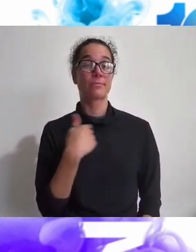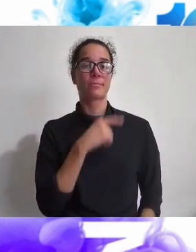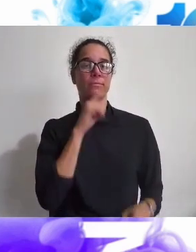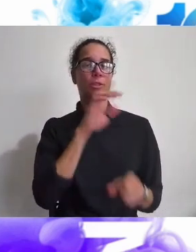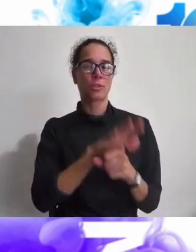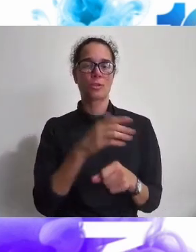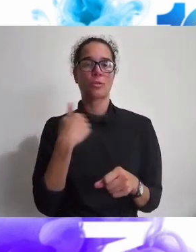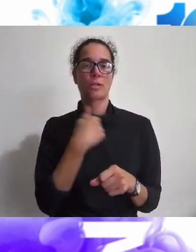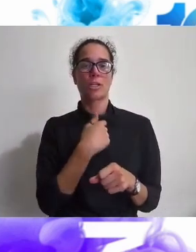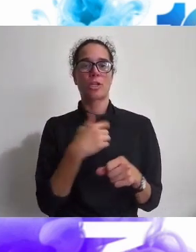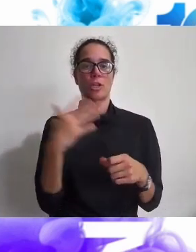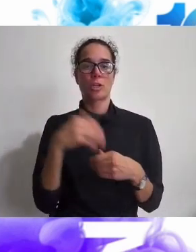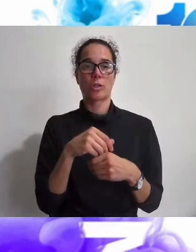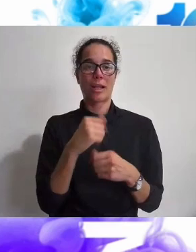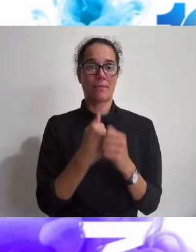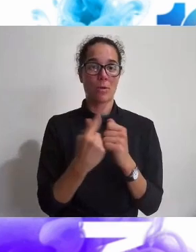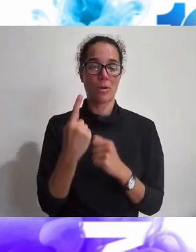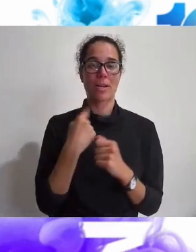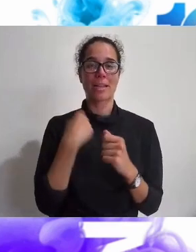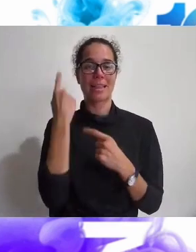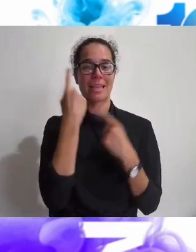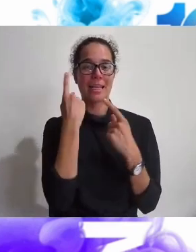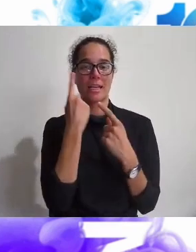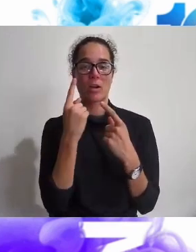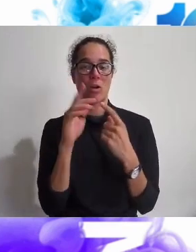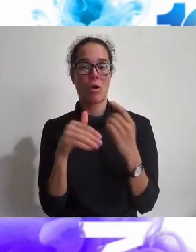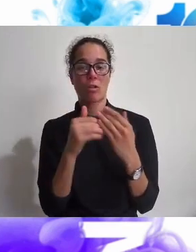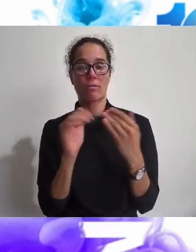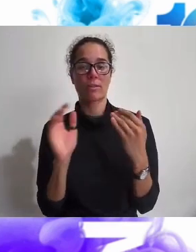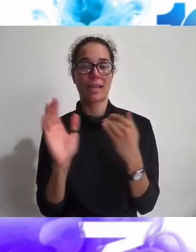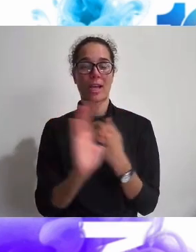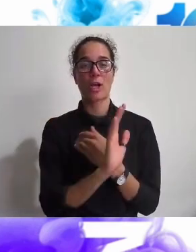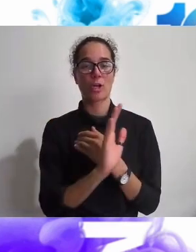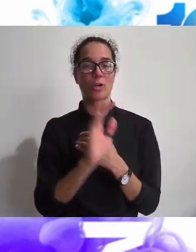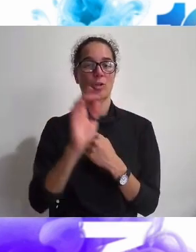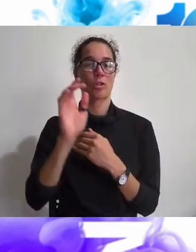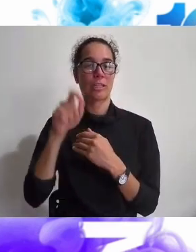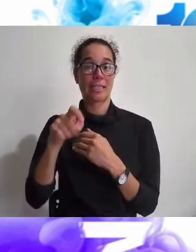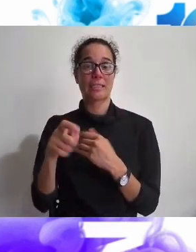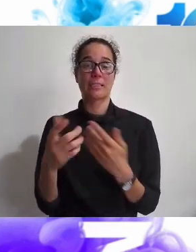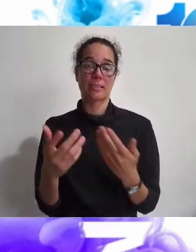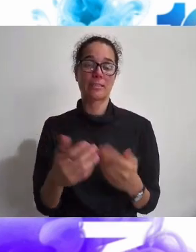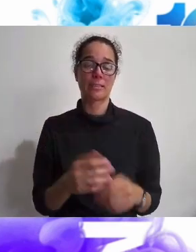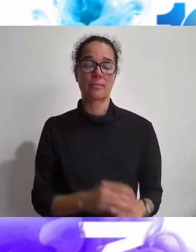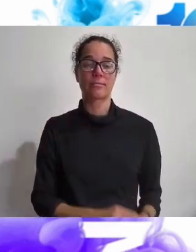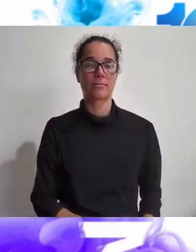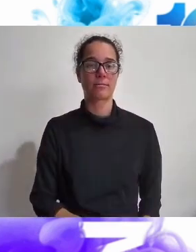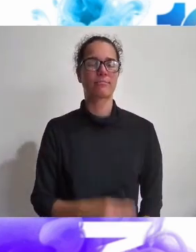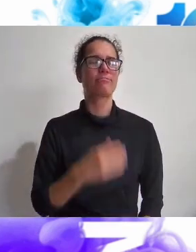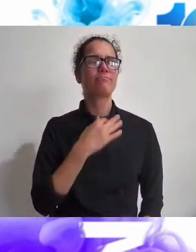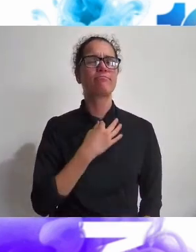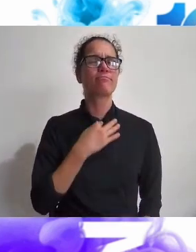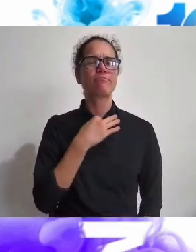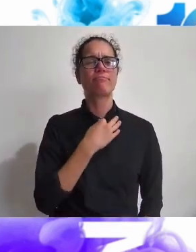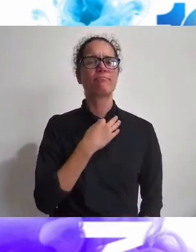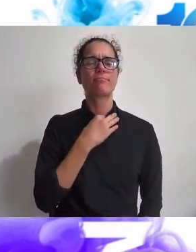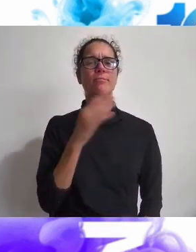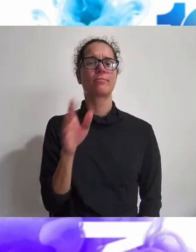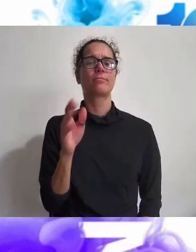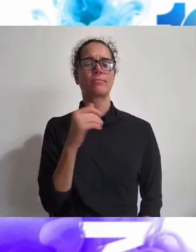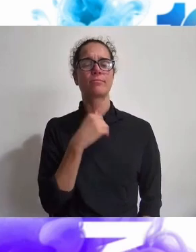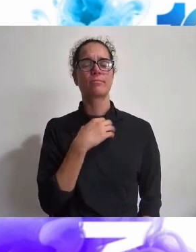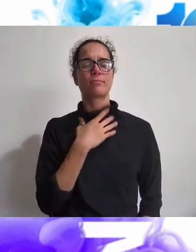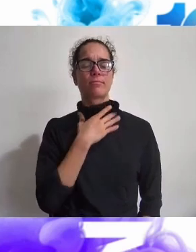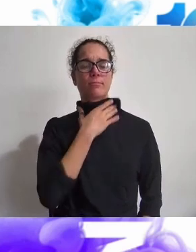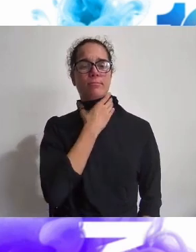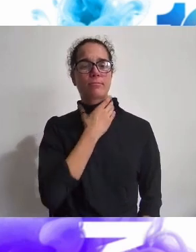and thinking about all of their respective needs. I'm just wondering, the question on the screen is about the